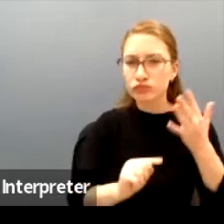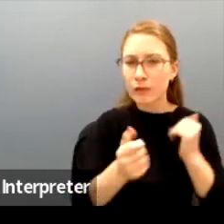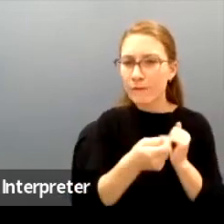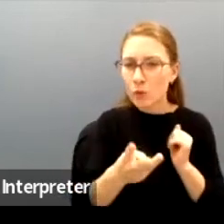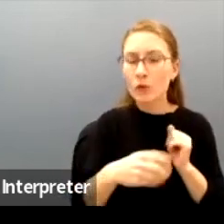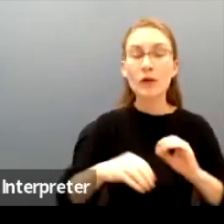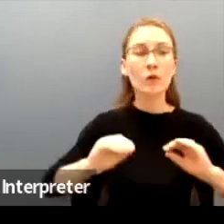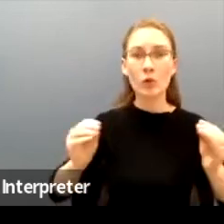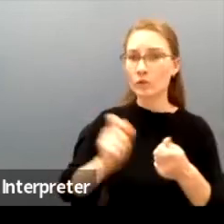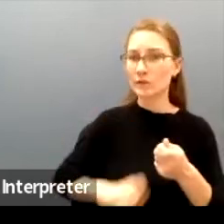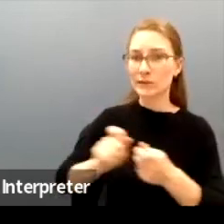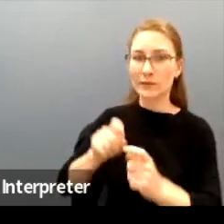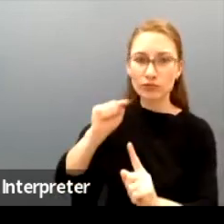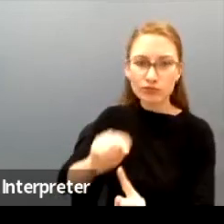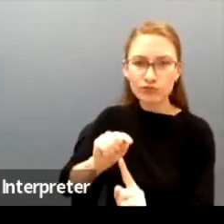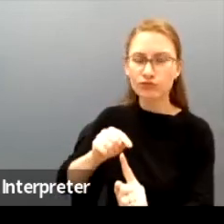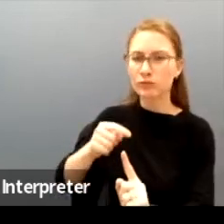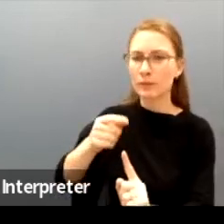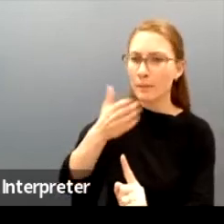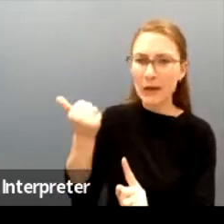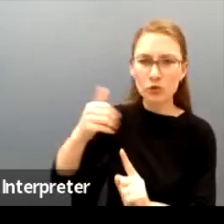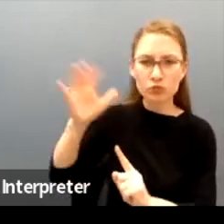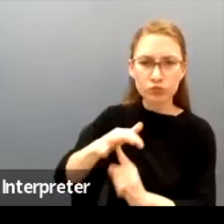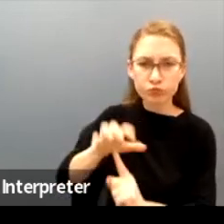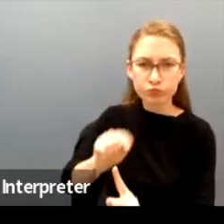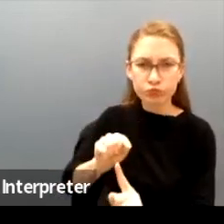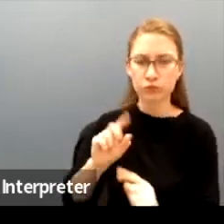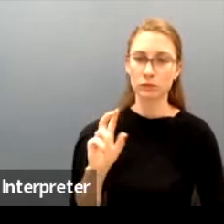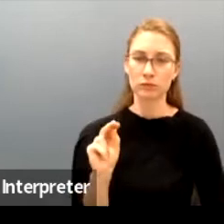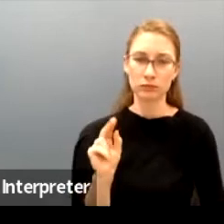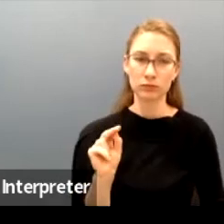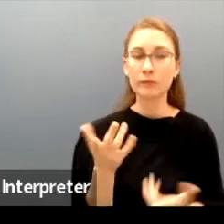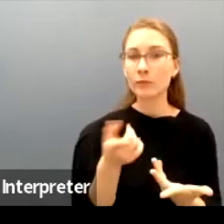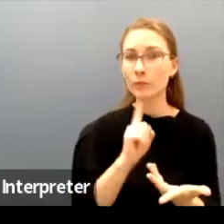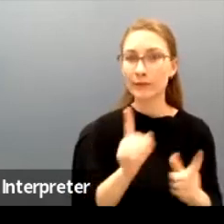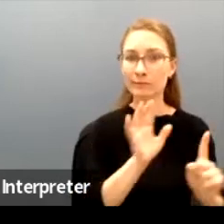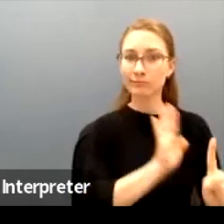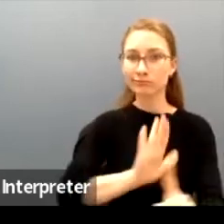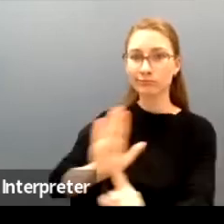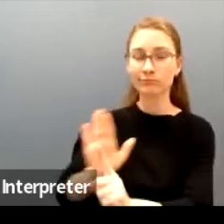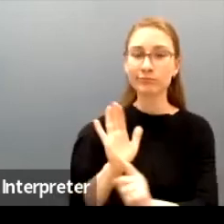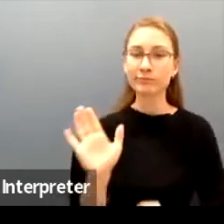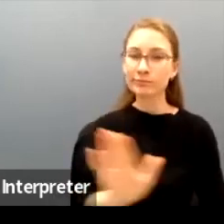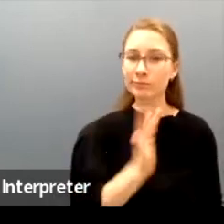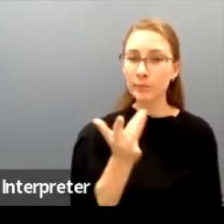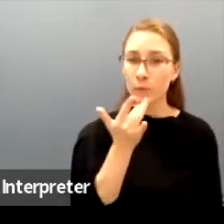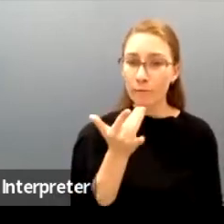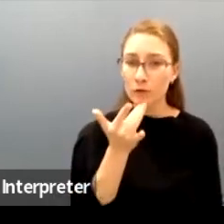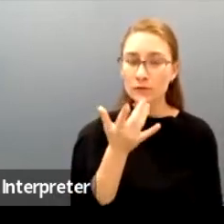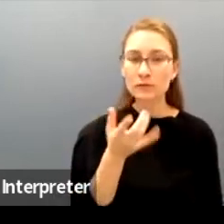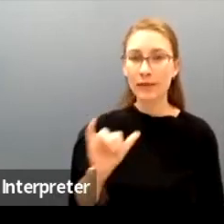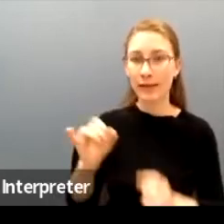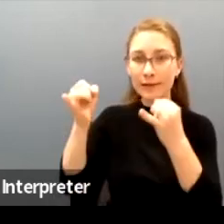or program that's better than the other. It's just more on user preference and what works best for that individual,